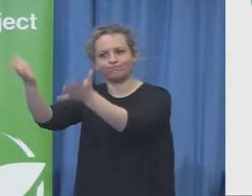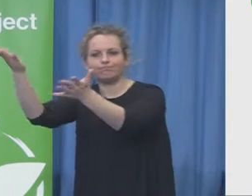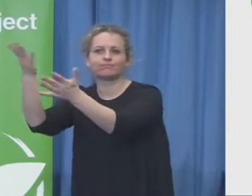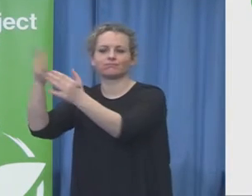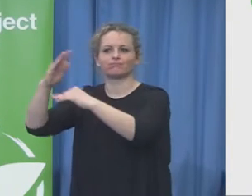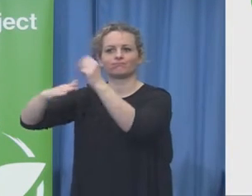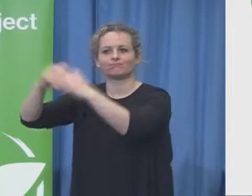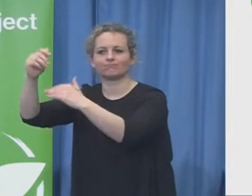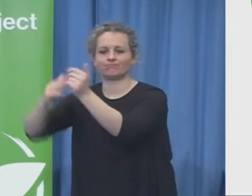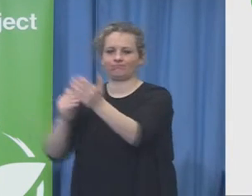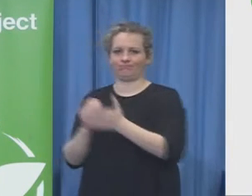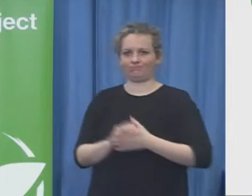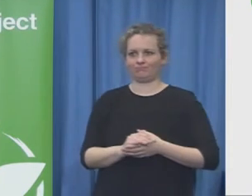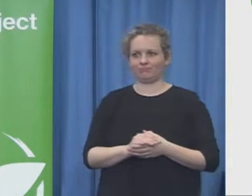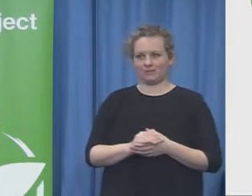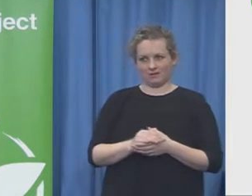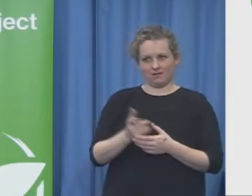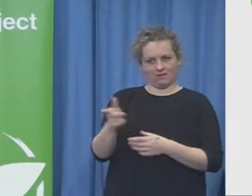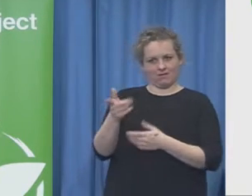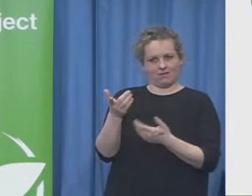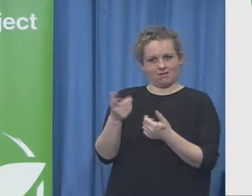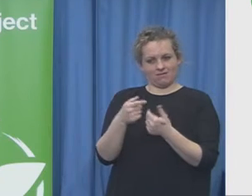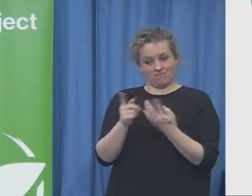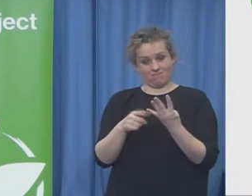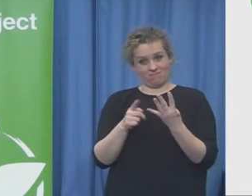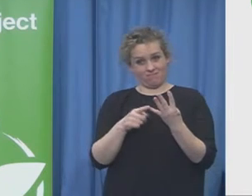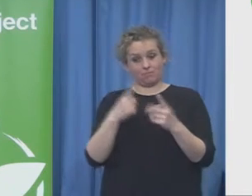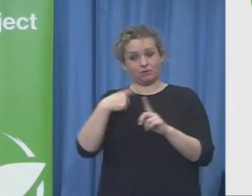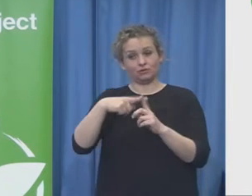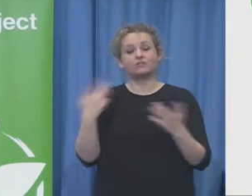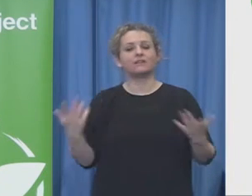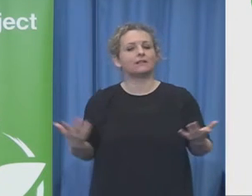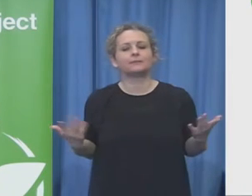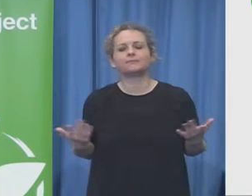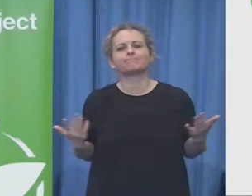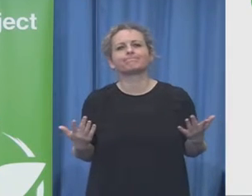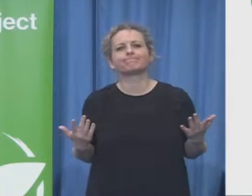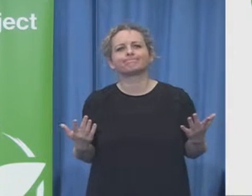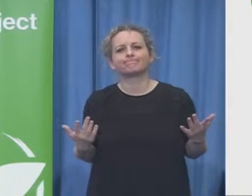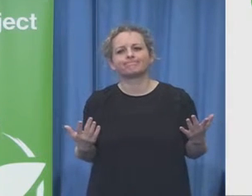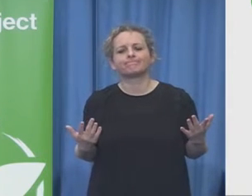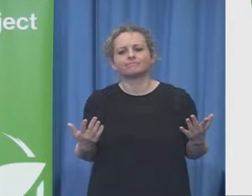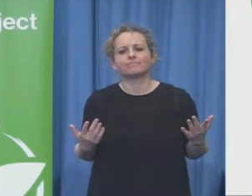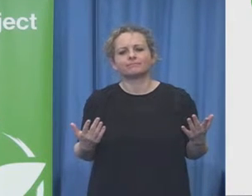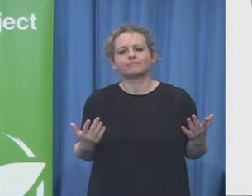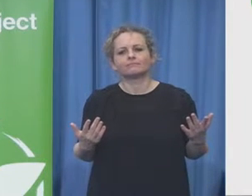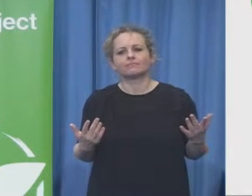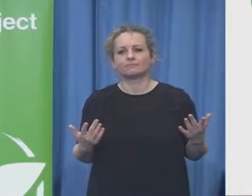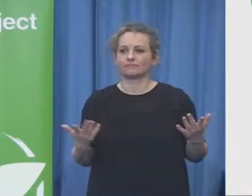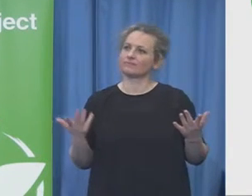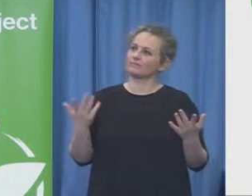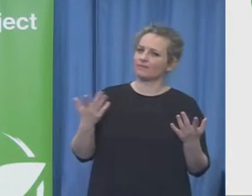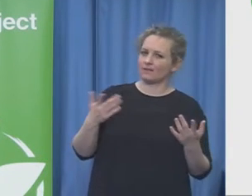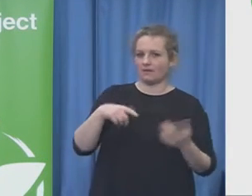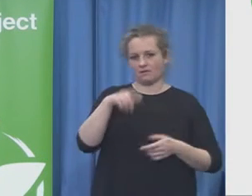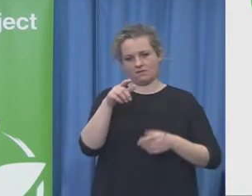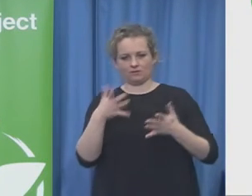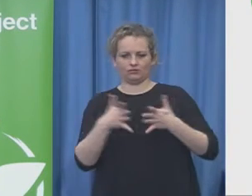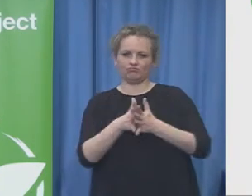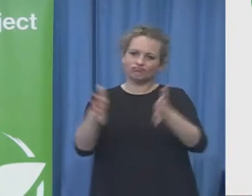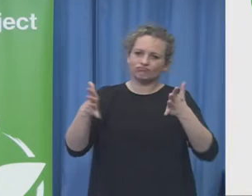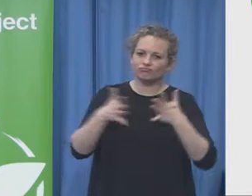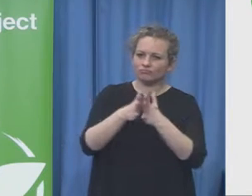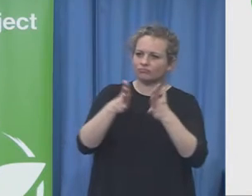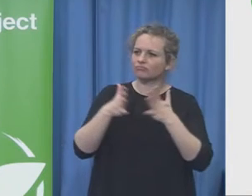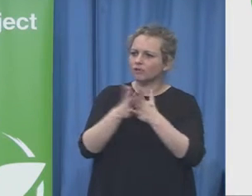least, we have a storytelling pillar that is starting to emerge now as the first people come out of these cohorts. Because if we really want